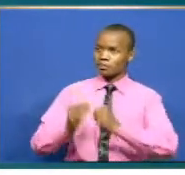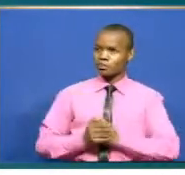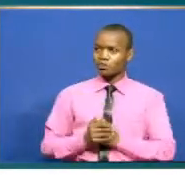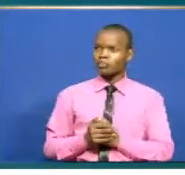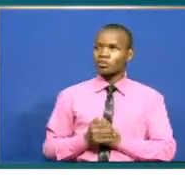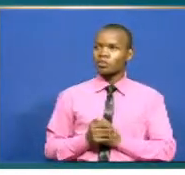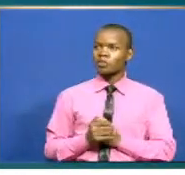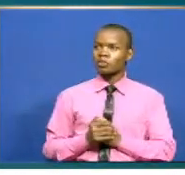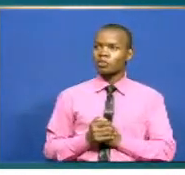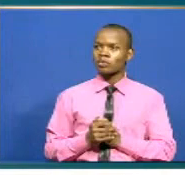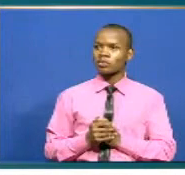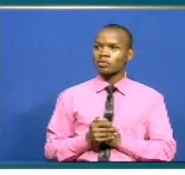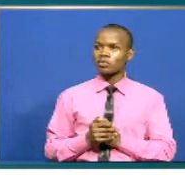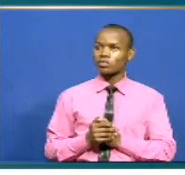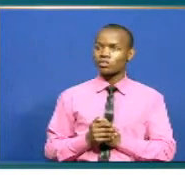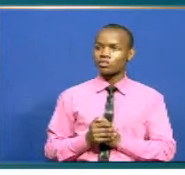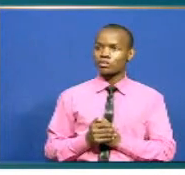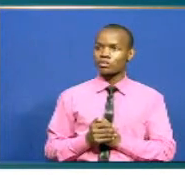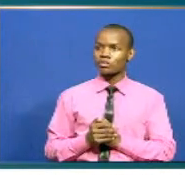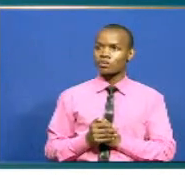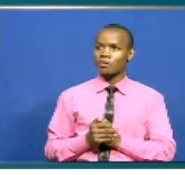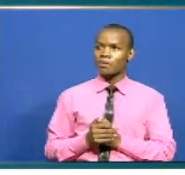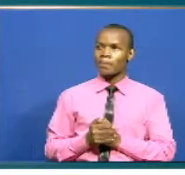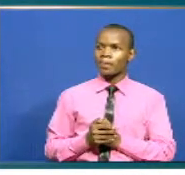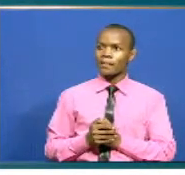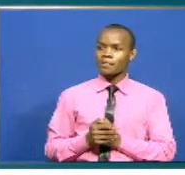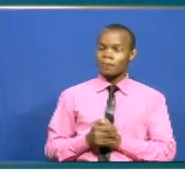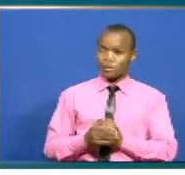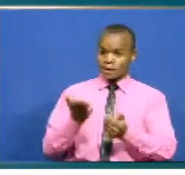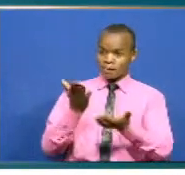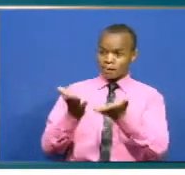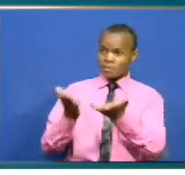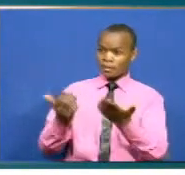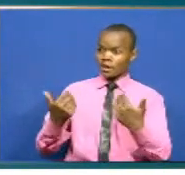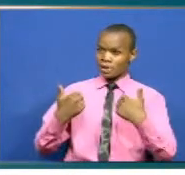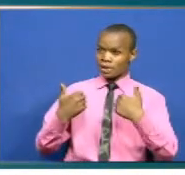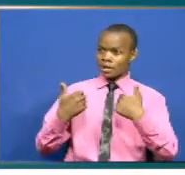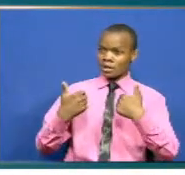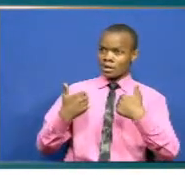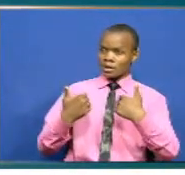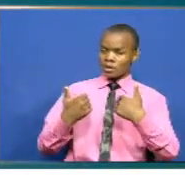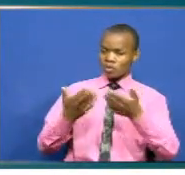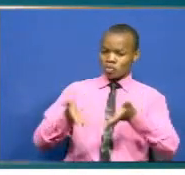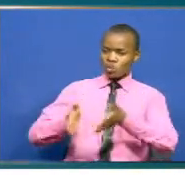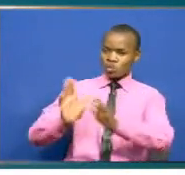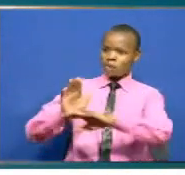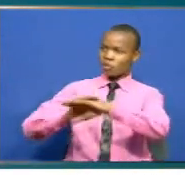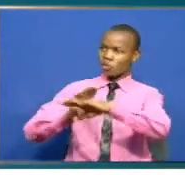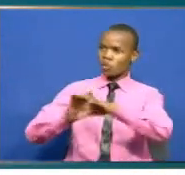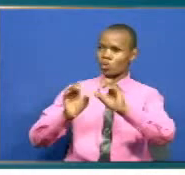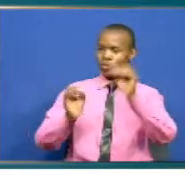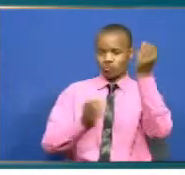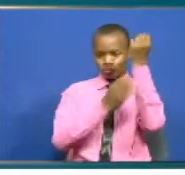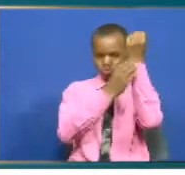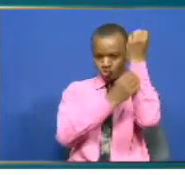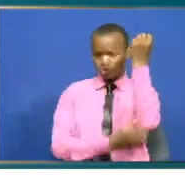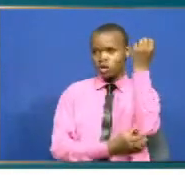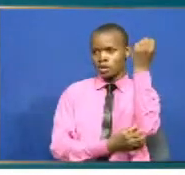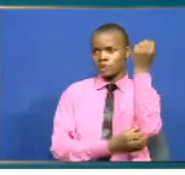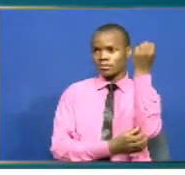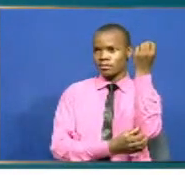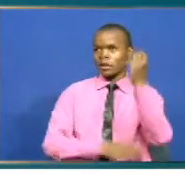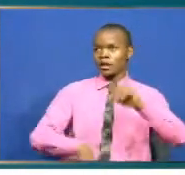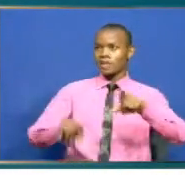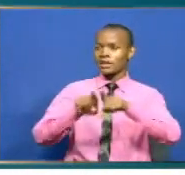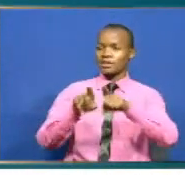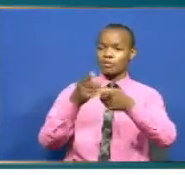Now, here you have actually, and the roads are rough, the roads are bad, accessibility issues. These